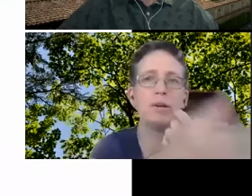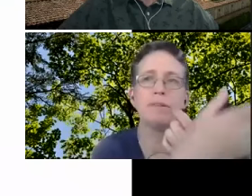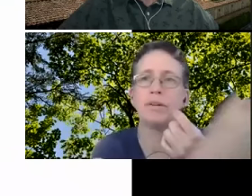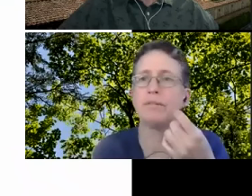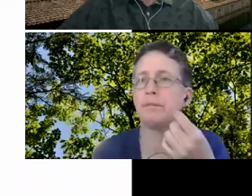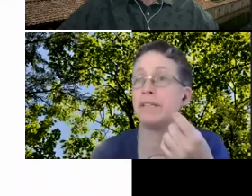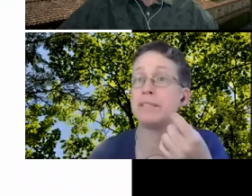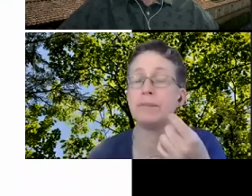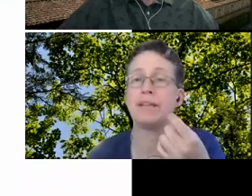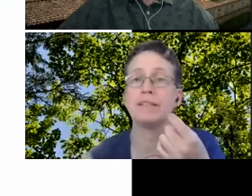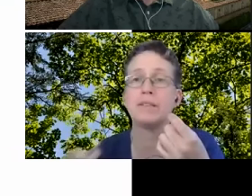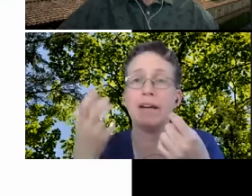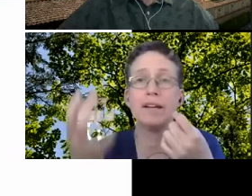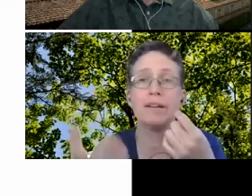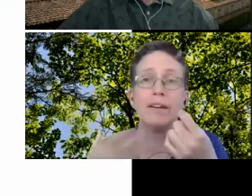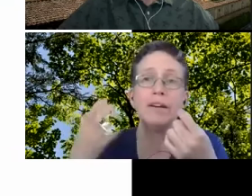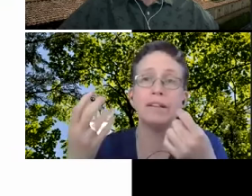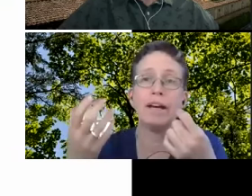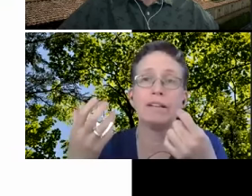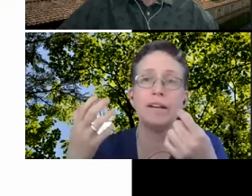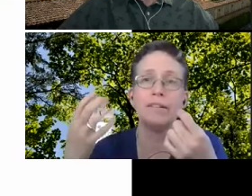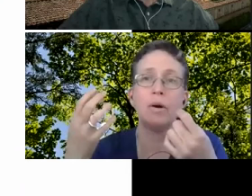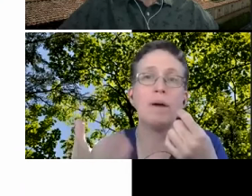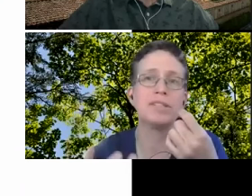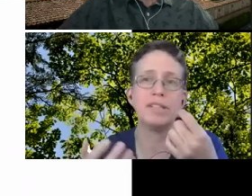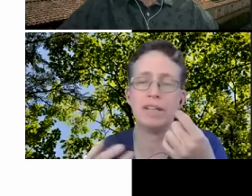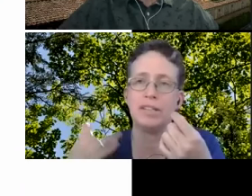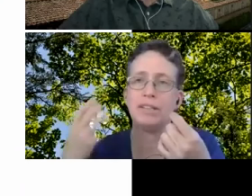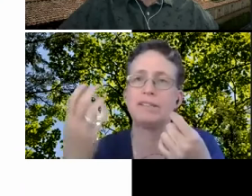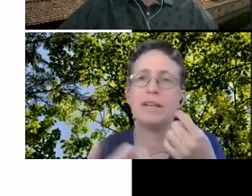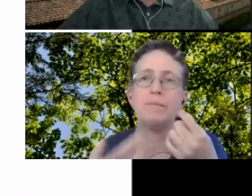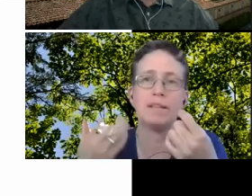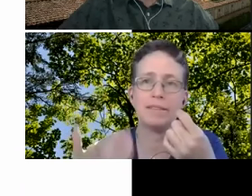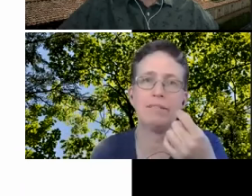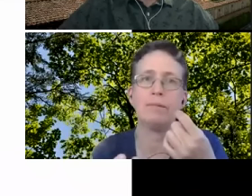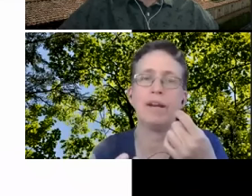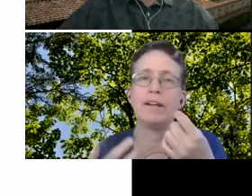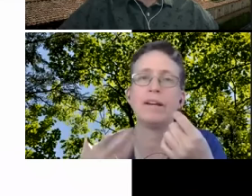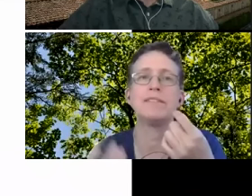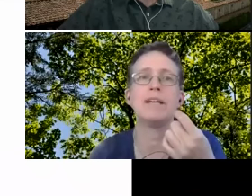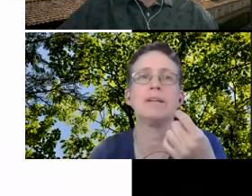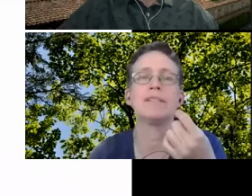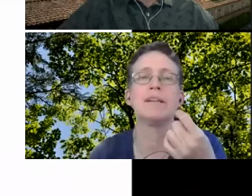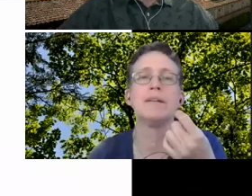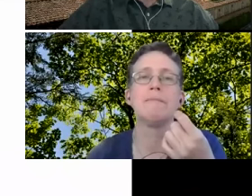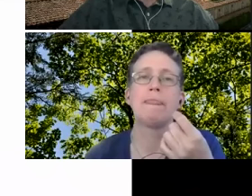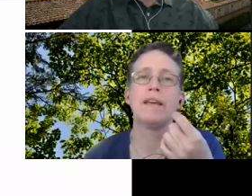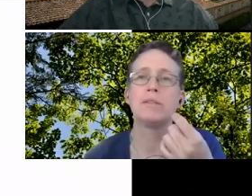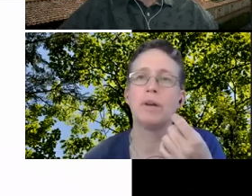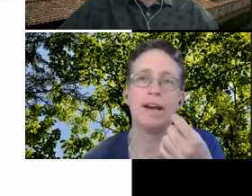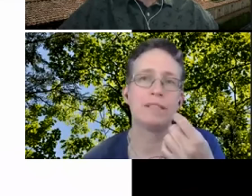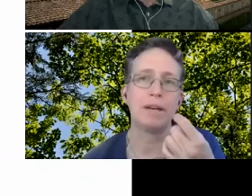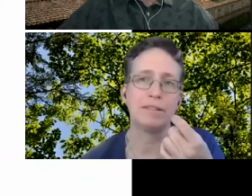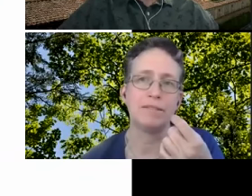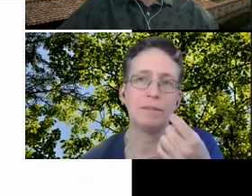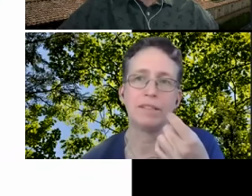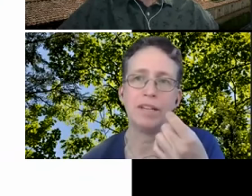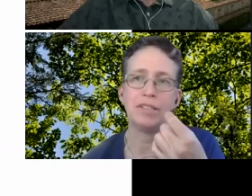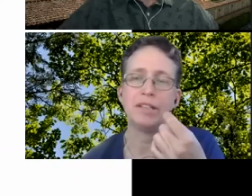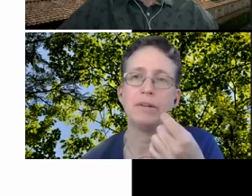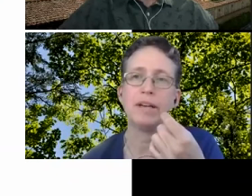replicated over and over and place to place. And so that kind of homogenization, the sameness everywhere, that kind of sameness is one aspect